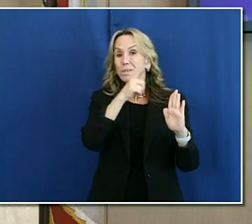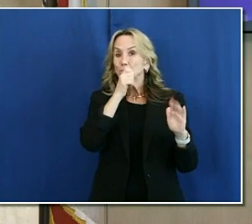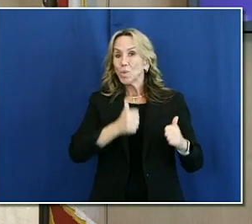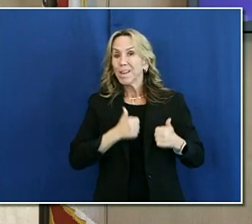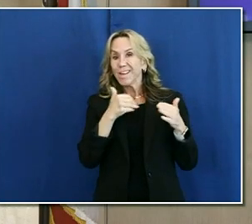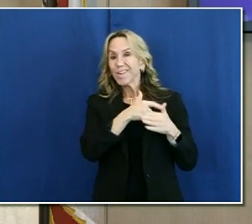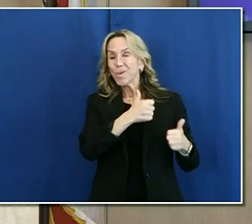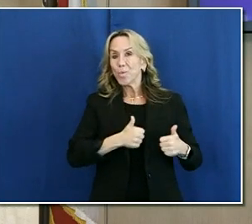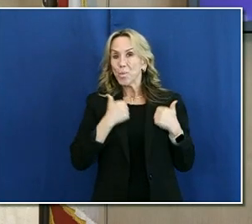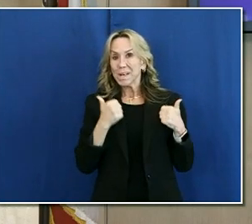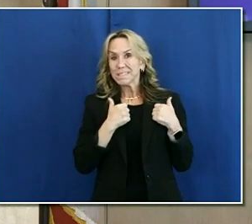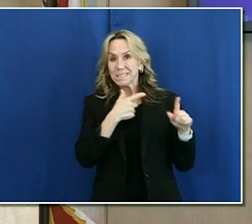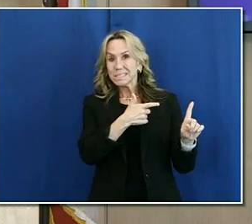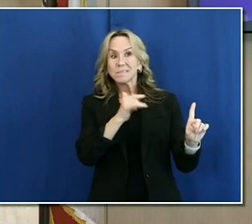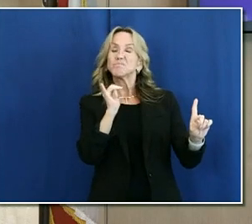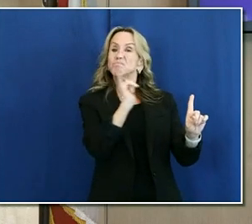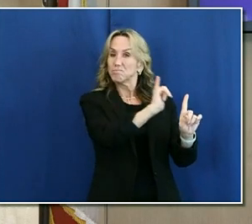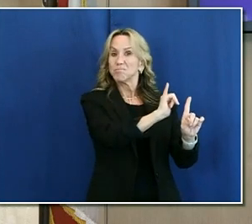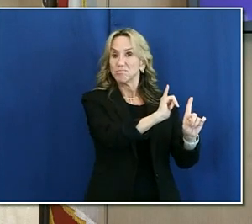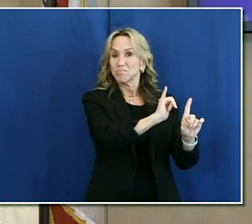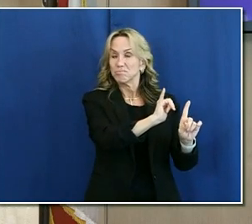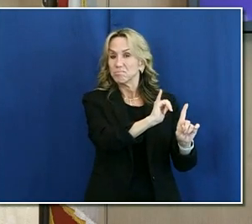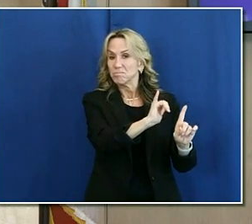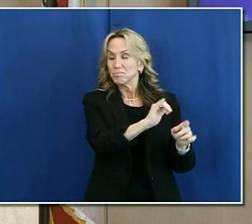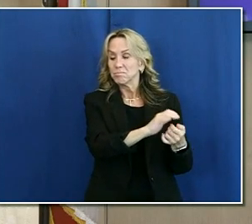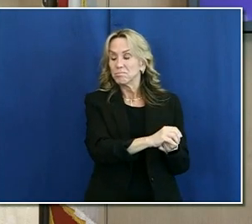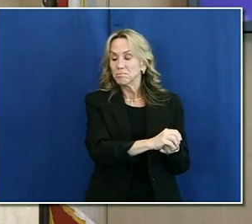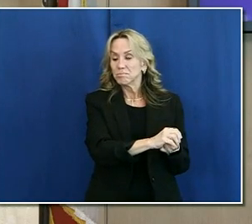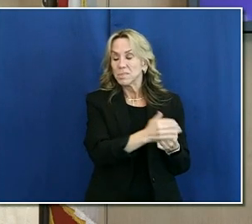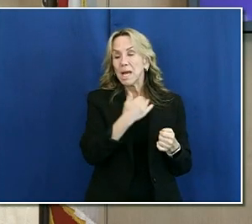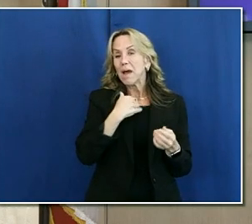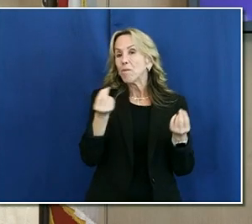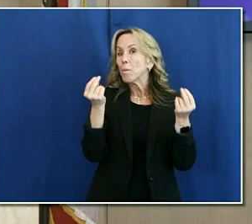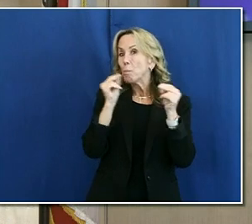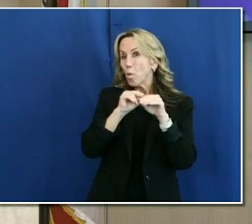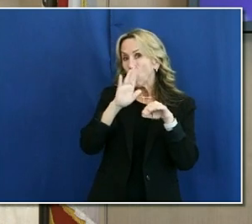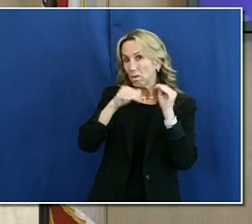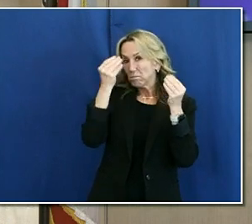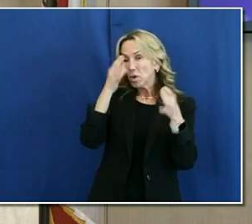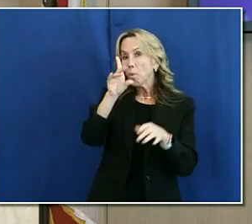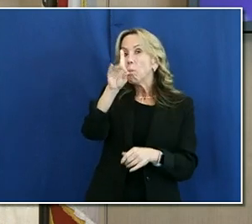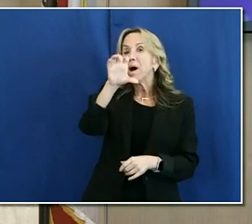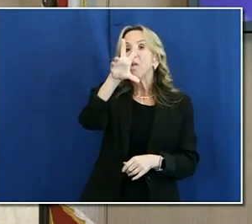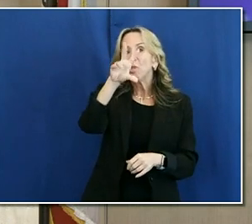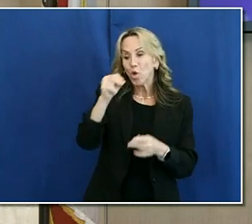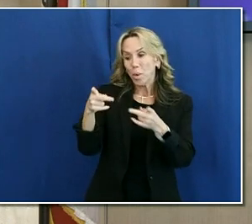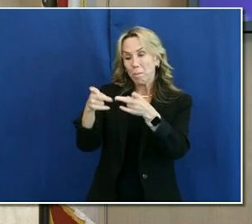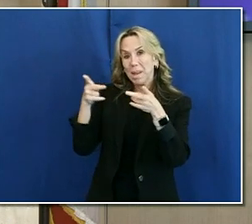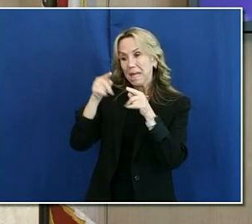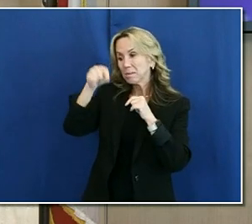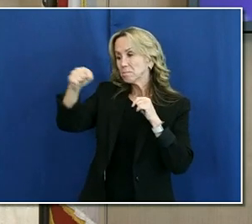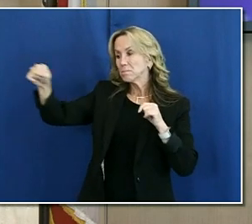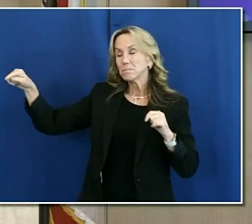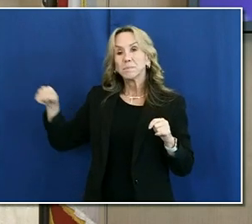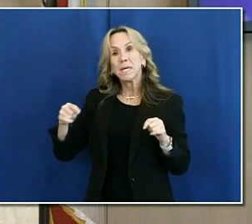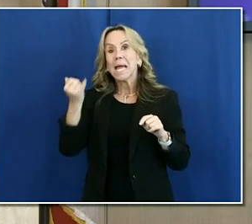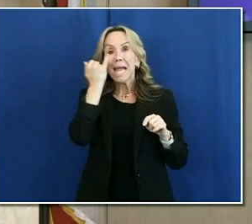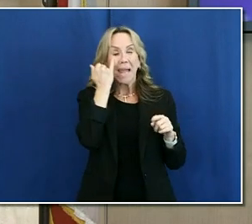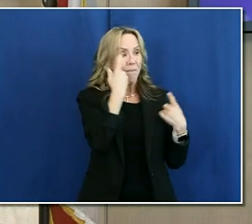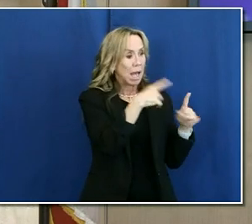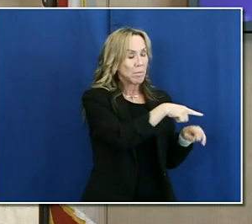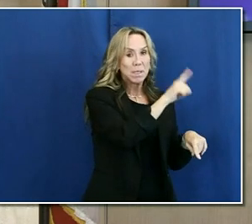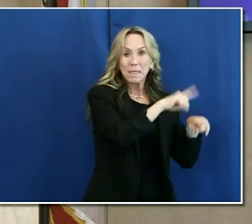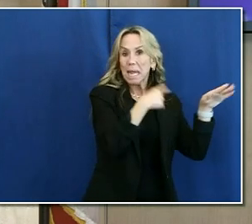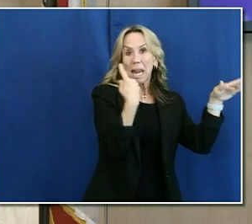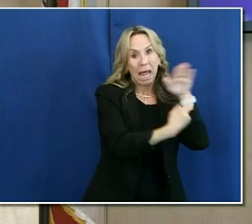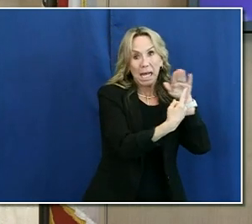housing. Also, we do have more than 130 spaces available to safely house students in isolation for those